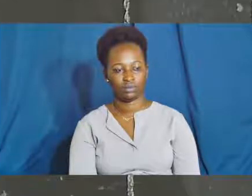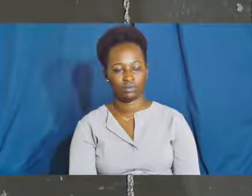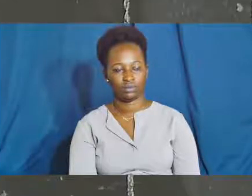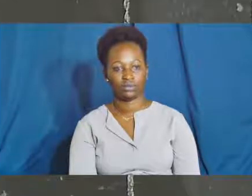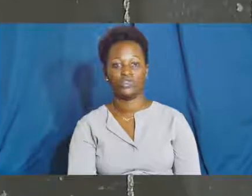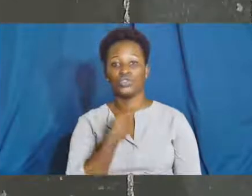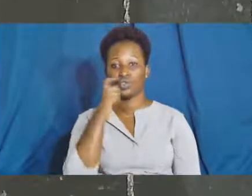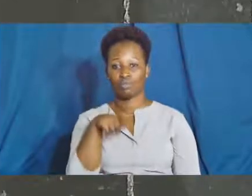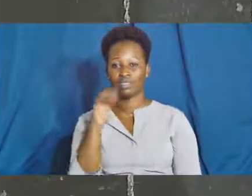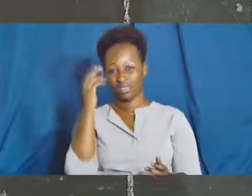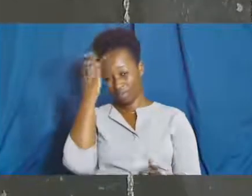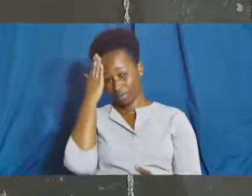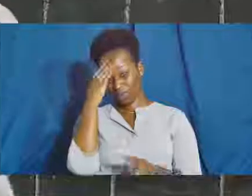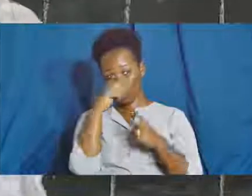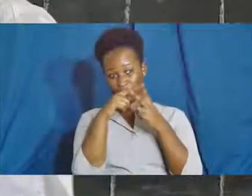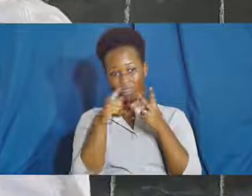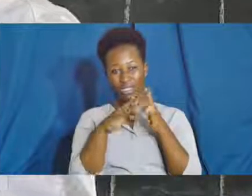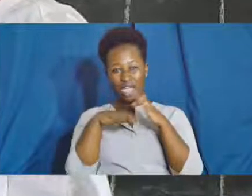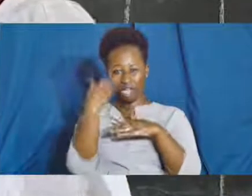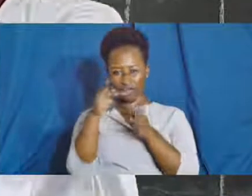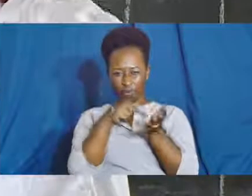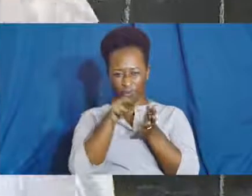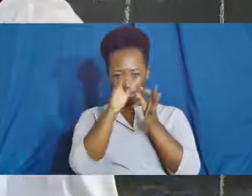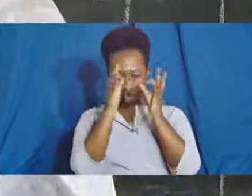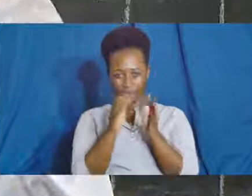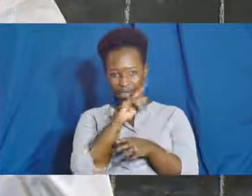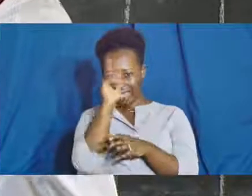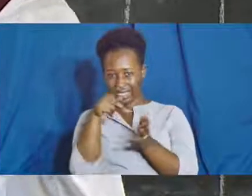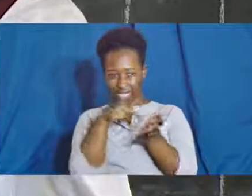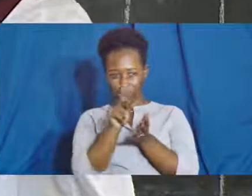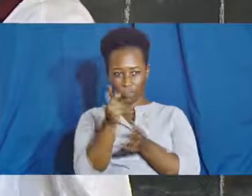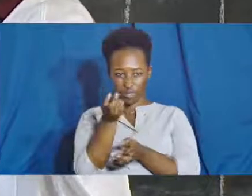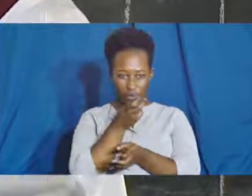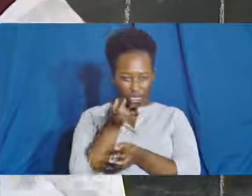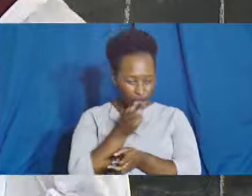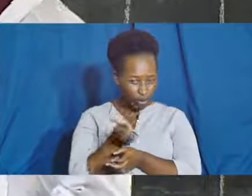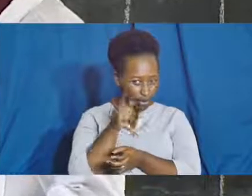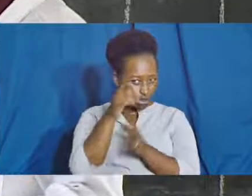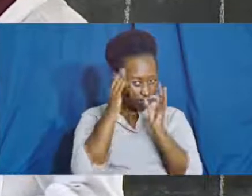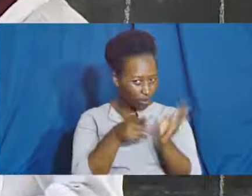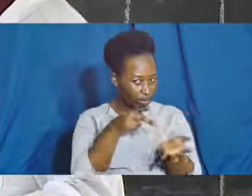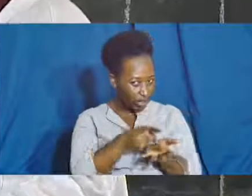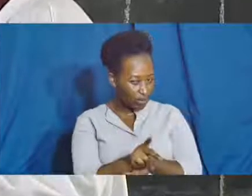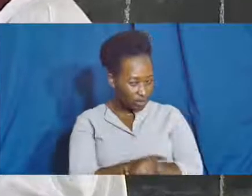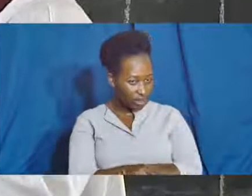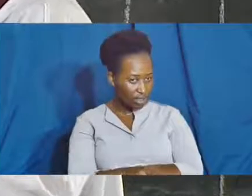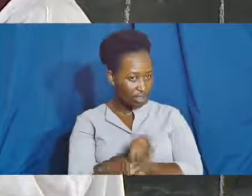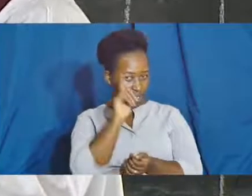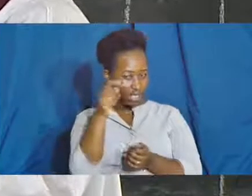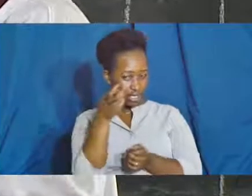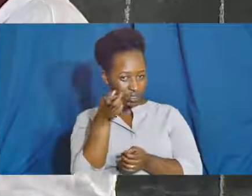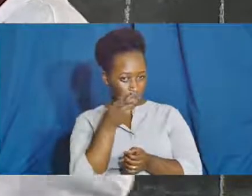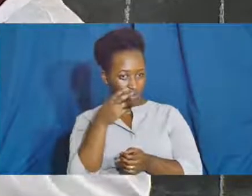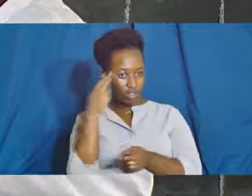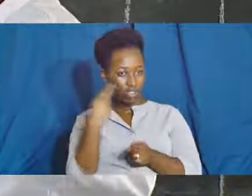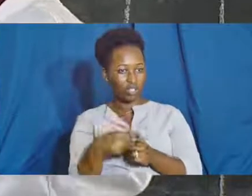Here you must note two things. After buying these goods, did he pay transport for transport these goods? And that transport, that cost, we